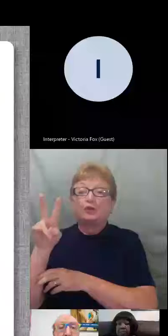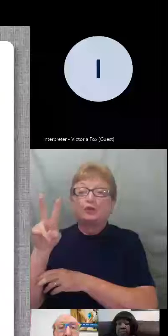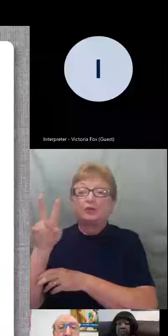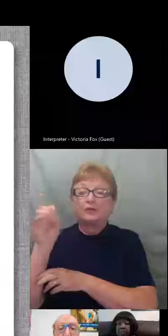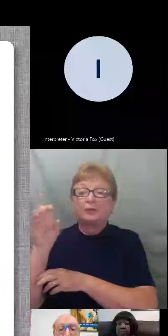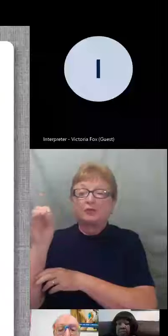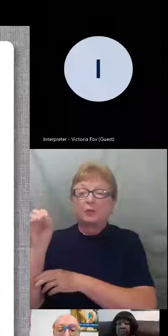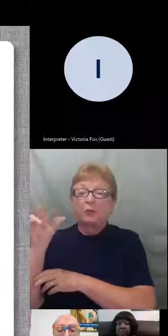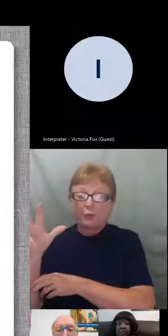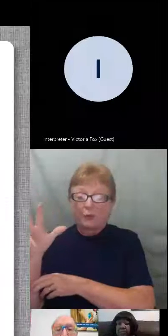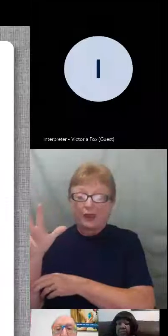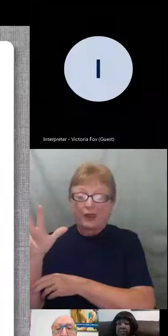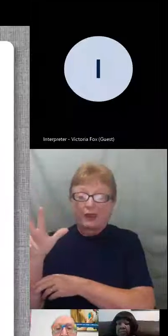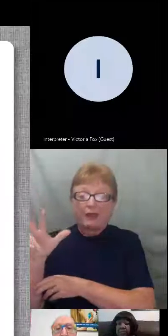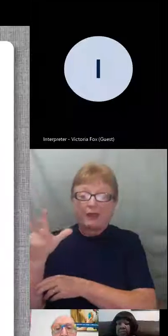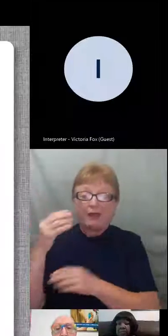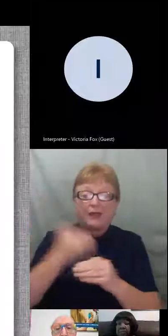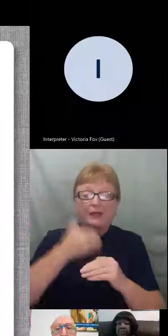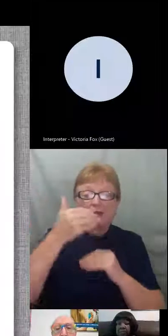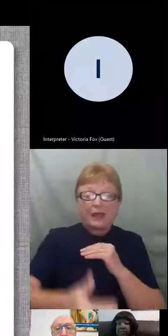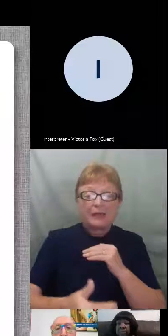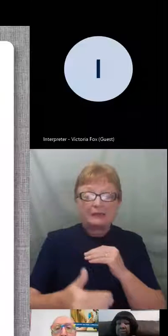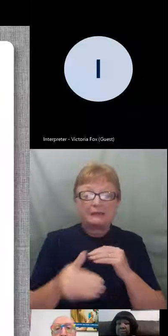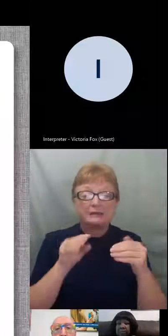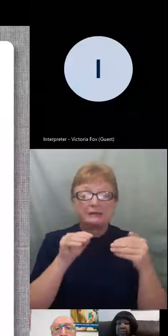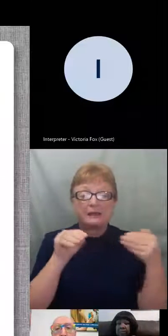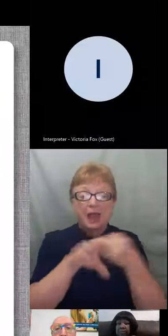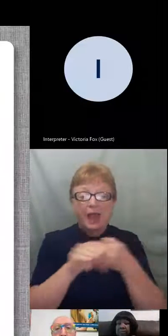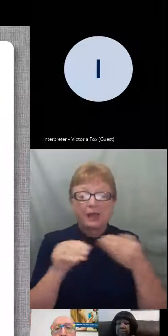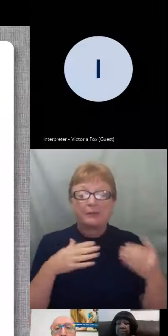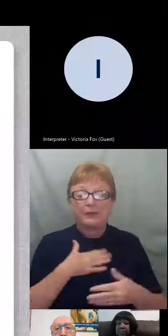1-800-341-2003. Next slide, please.